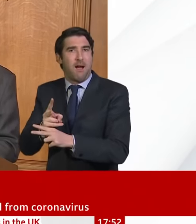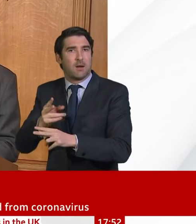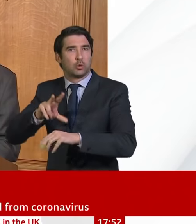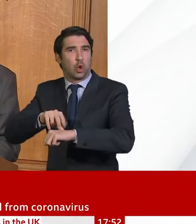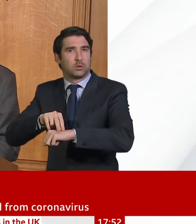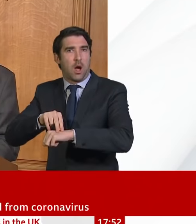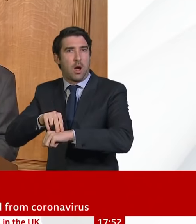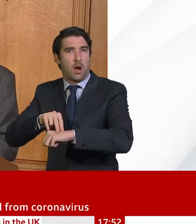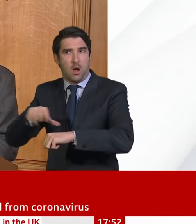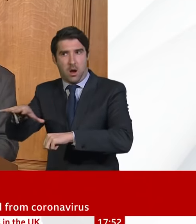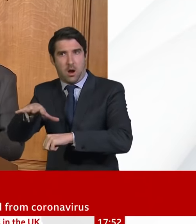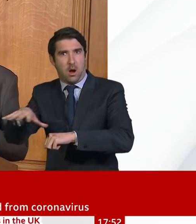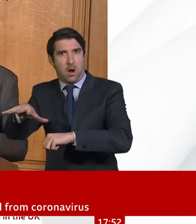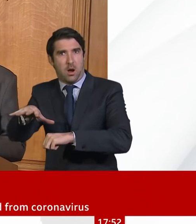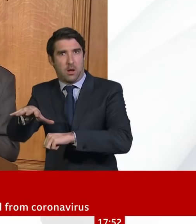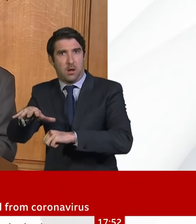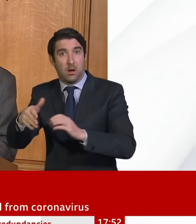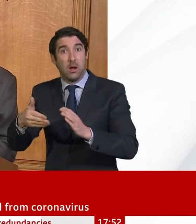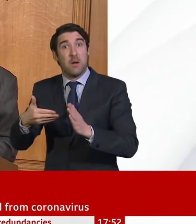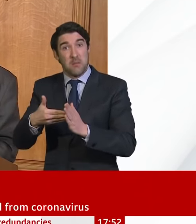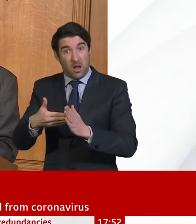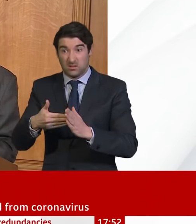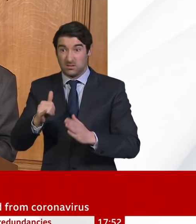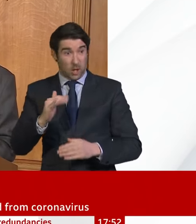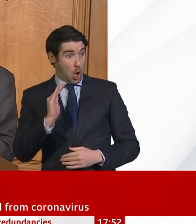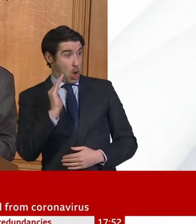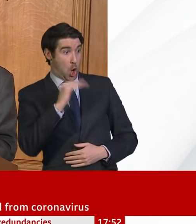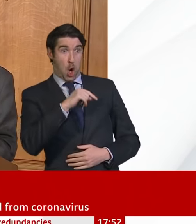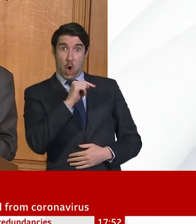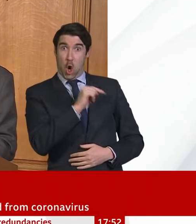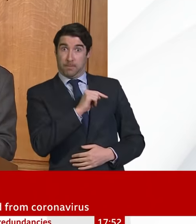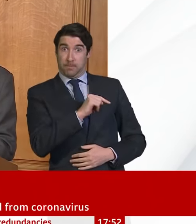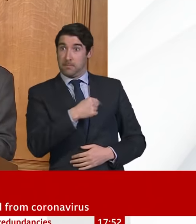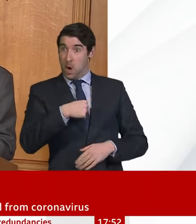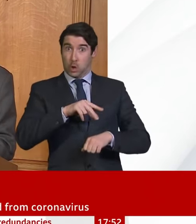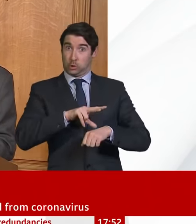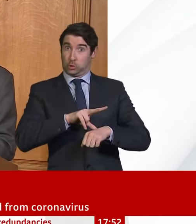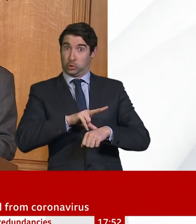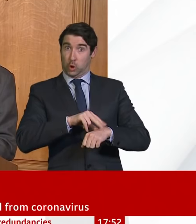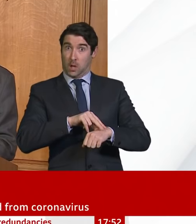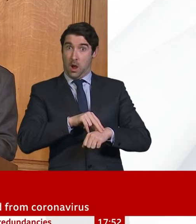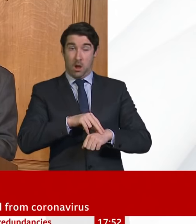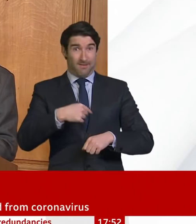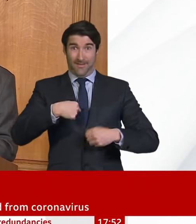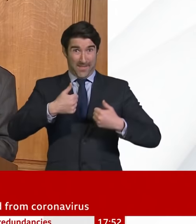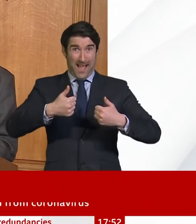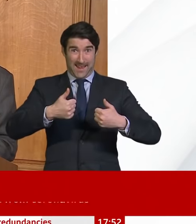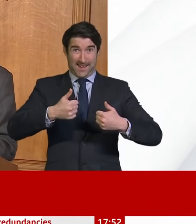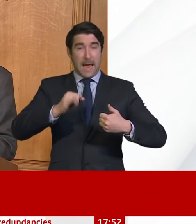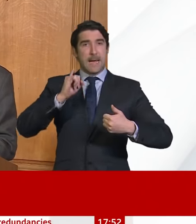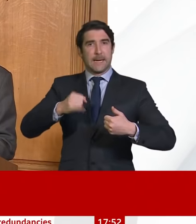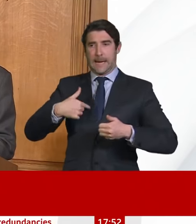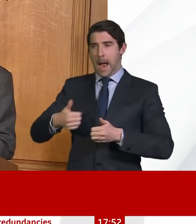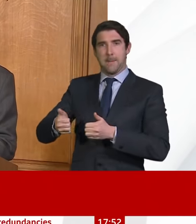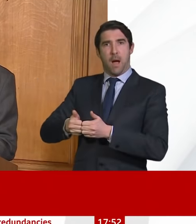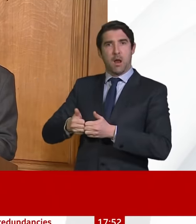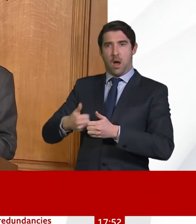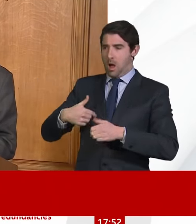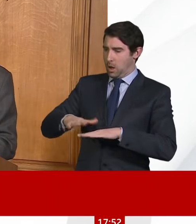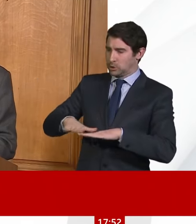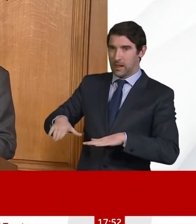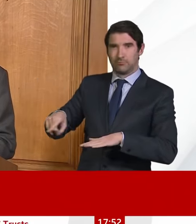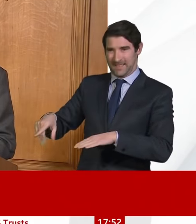household quarantine. They are well, but a member of the family is unwell. Those are the staff that we want to prioritise first. And of